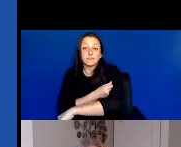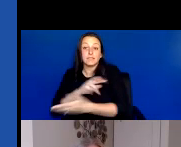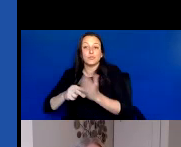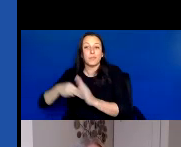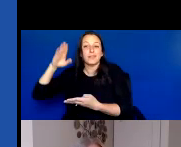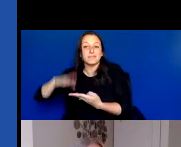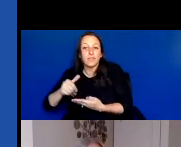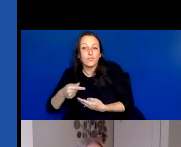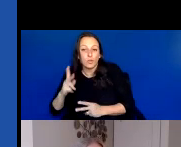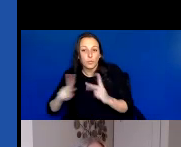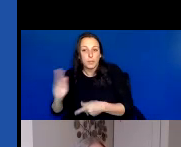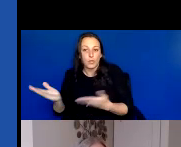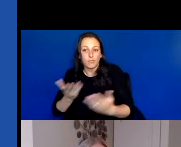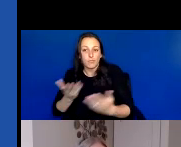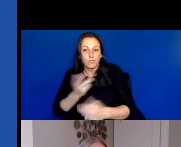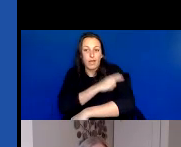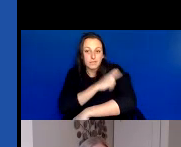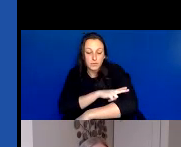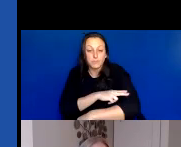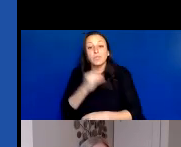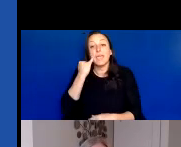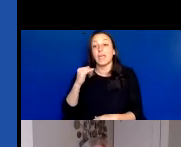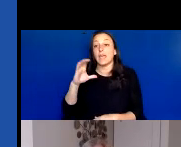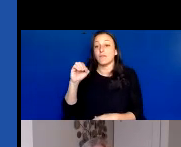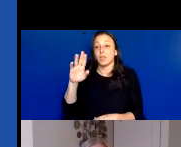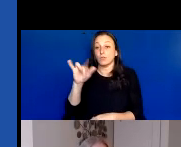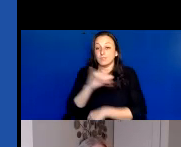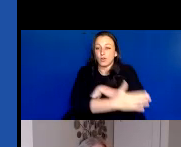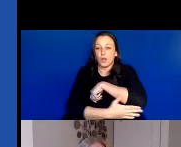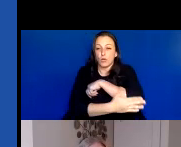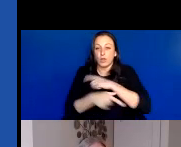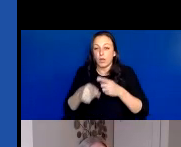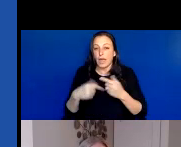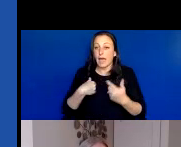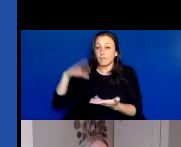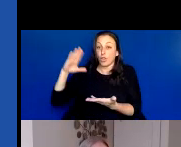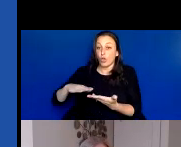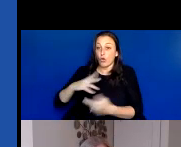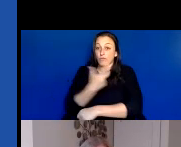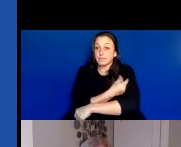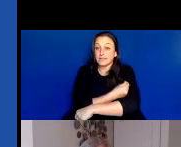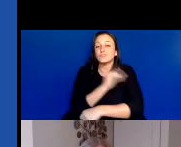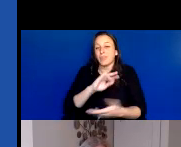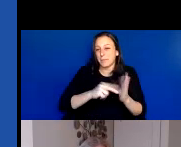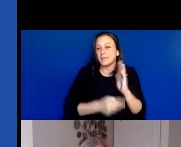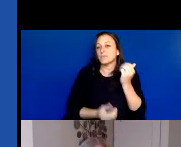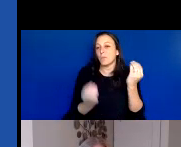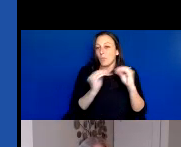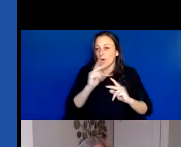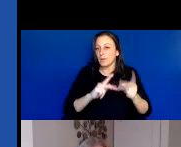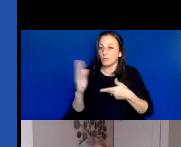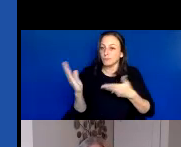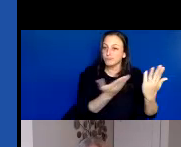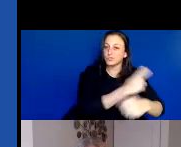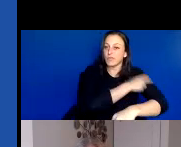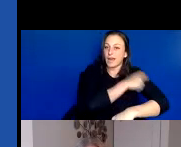see that the counties where we tend to have lower vaccination rates tend to be the counties where we see the highest hospitalization rates. And you can